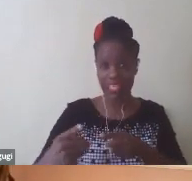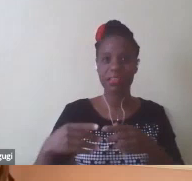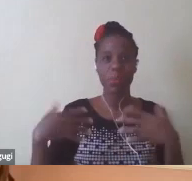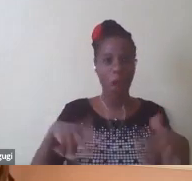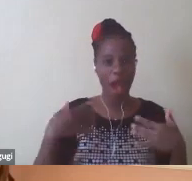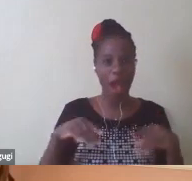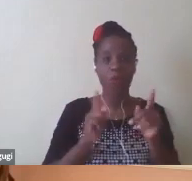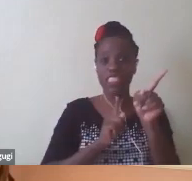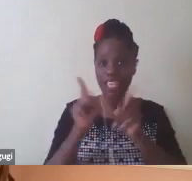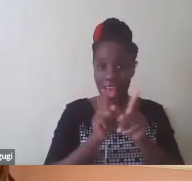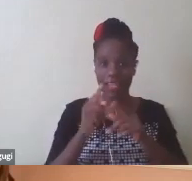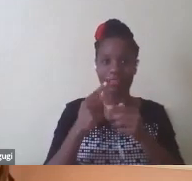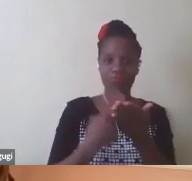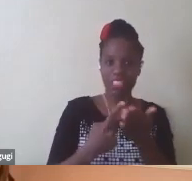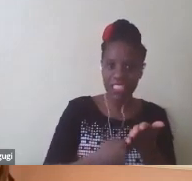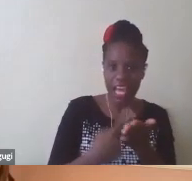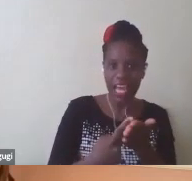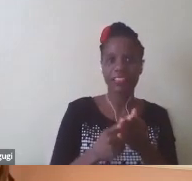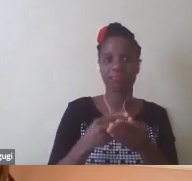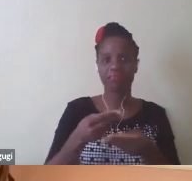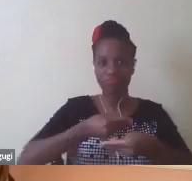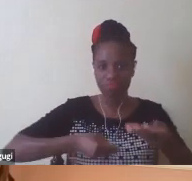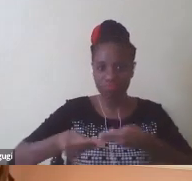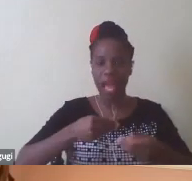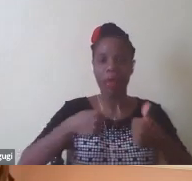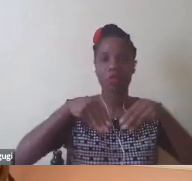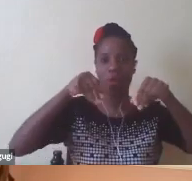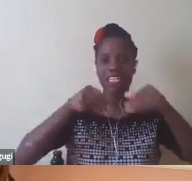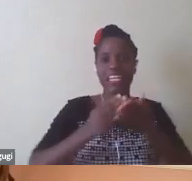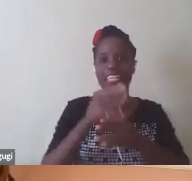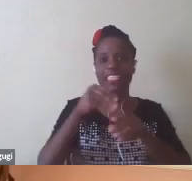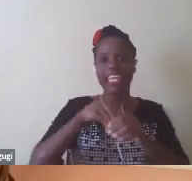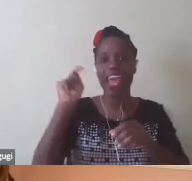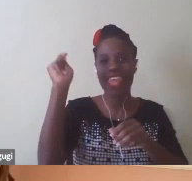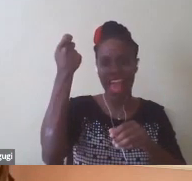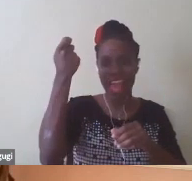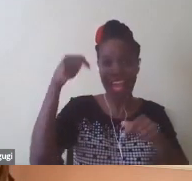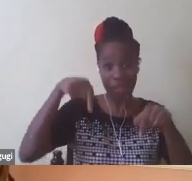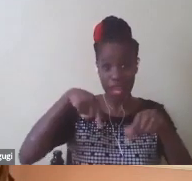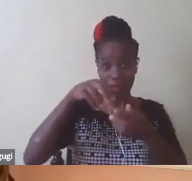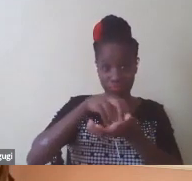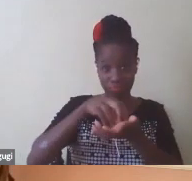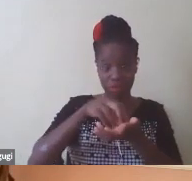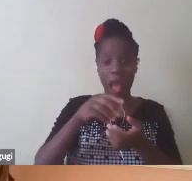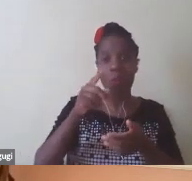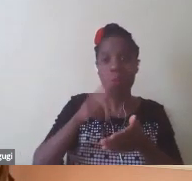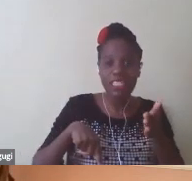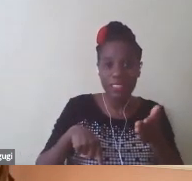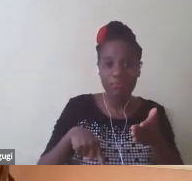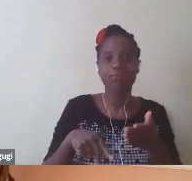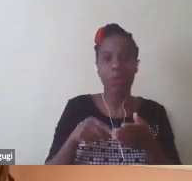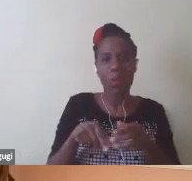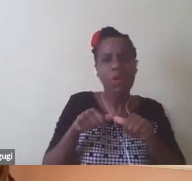the conversation on quality rights here in Kenya. Now, of course, this edition continues the conversation and we just bring